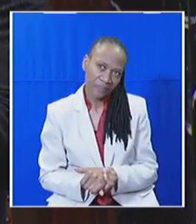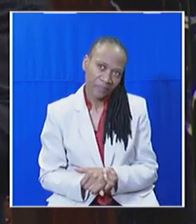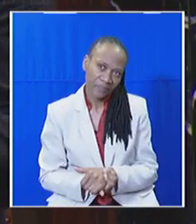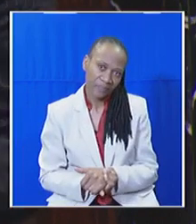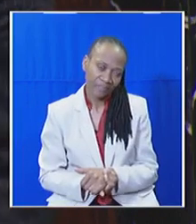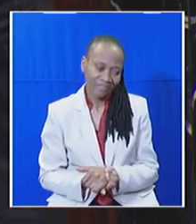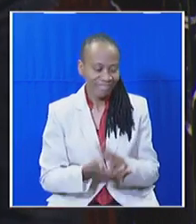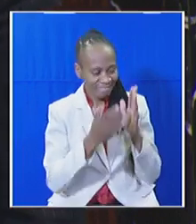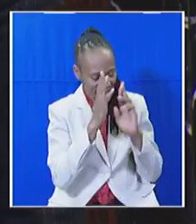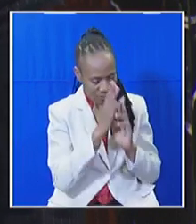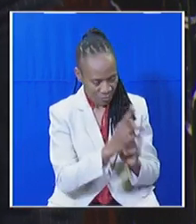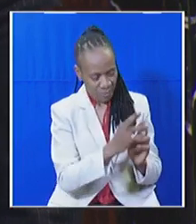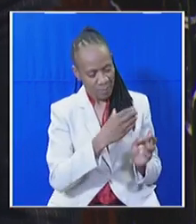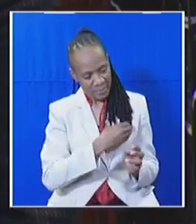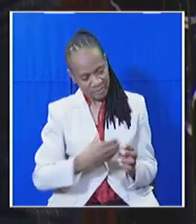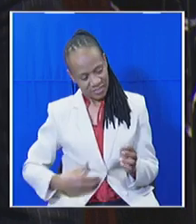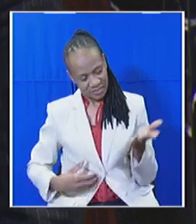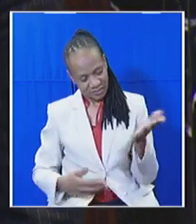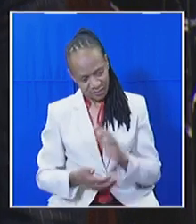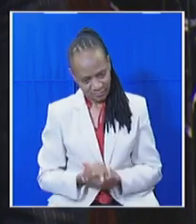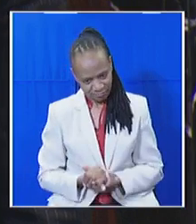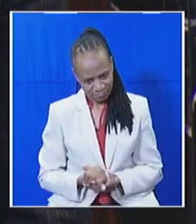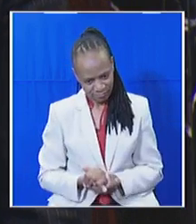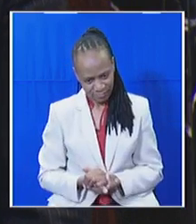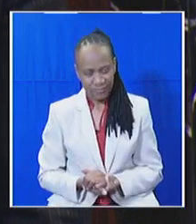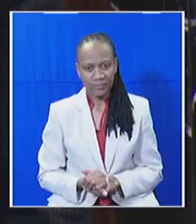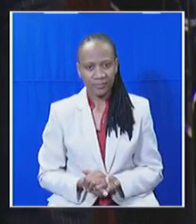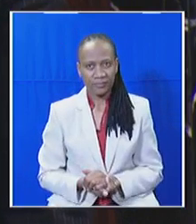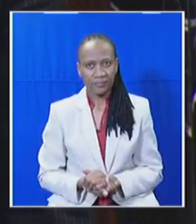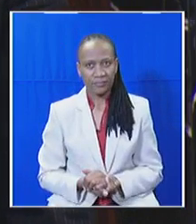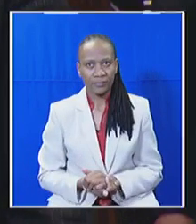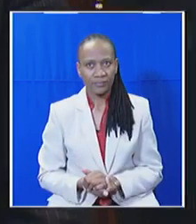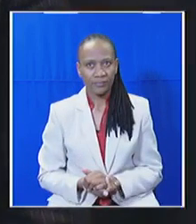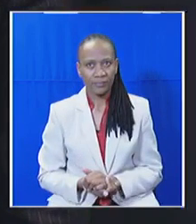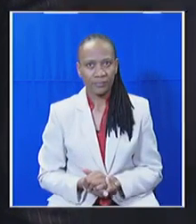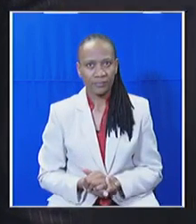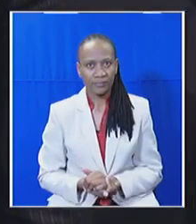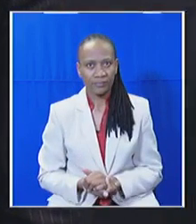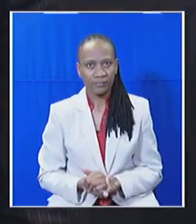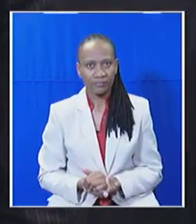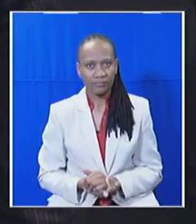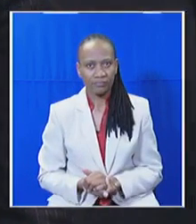Honorable President, you have referred to the legislation